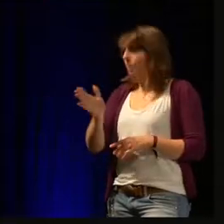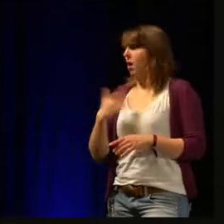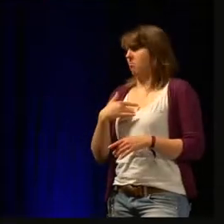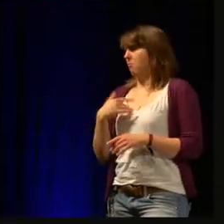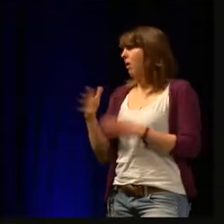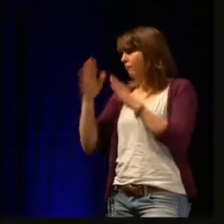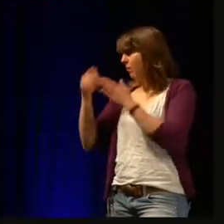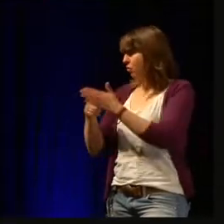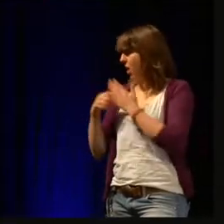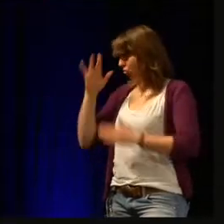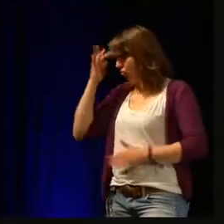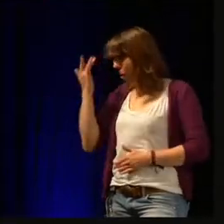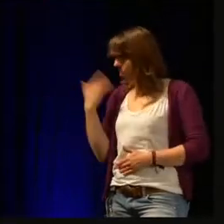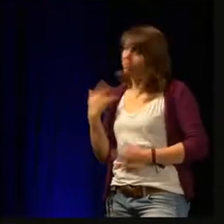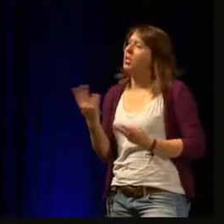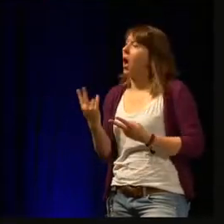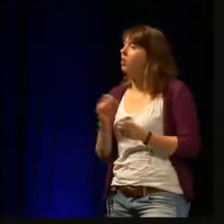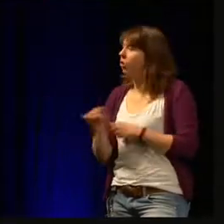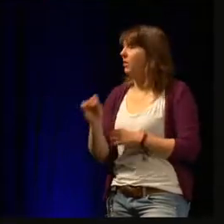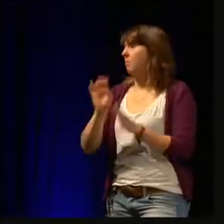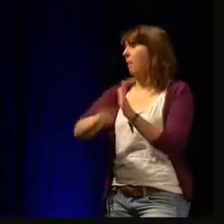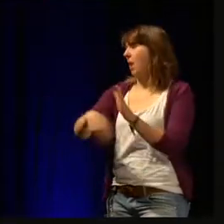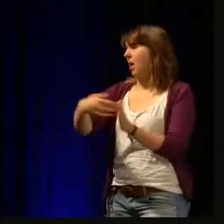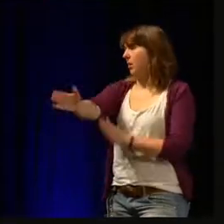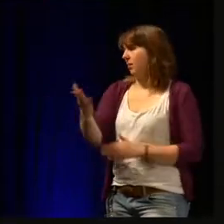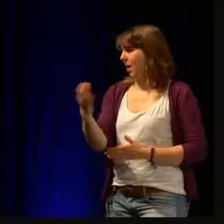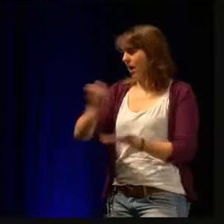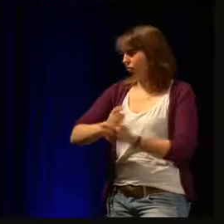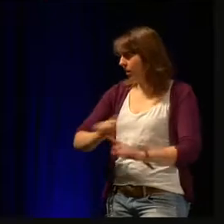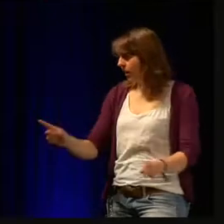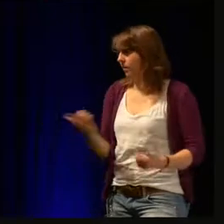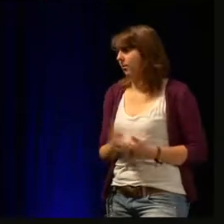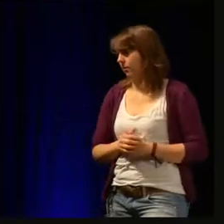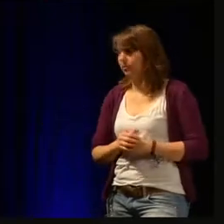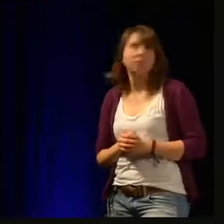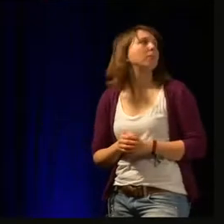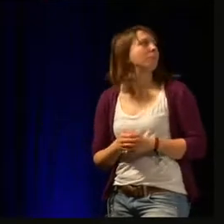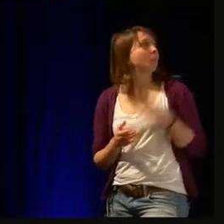then draws his own conclusions. And this discrimination actually